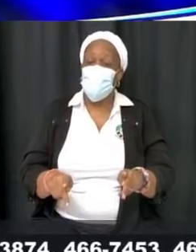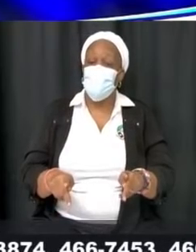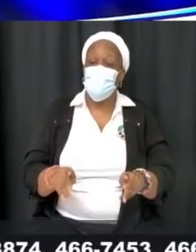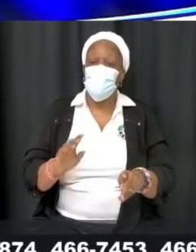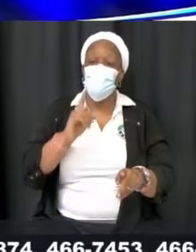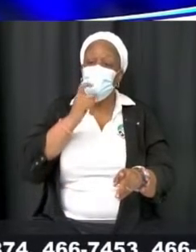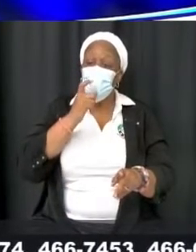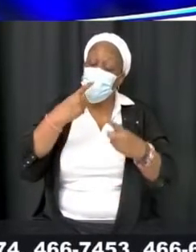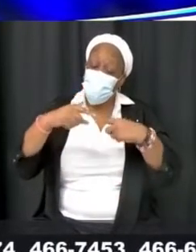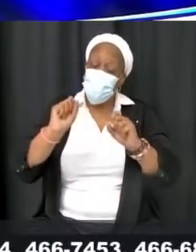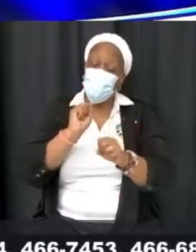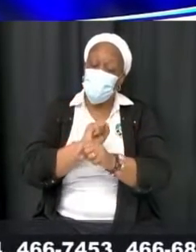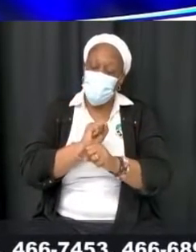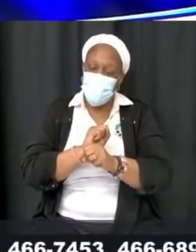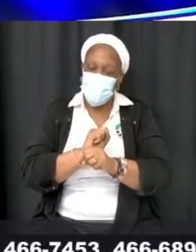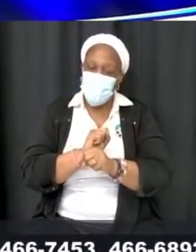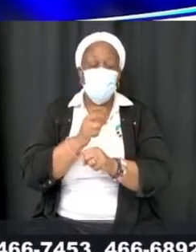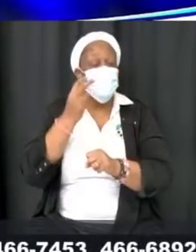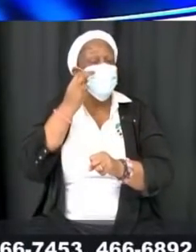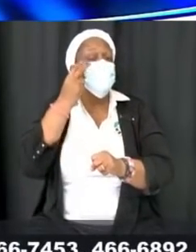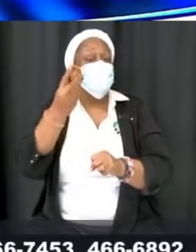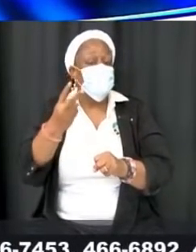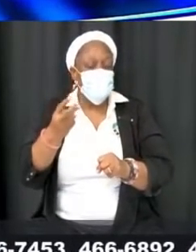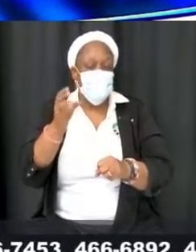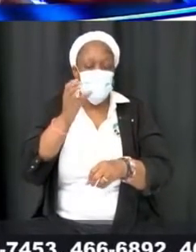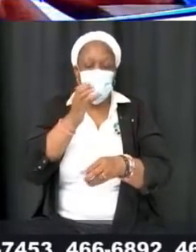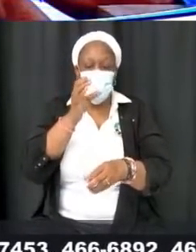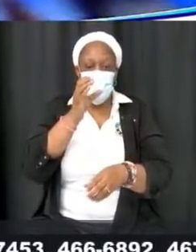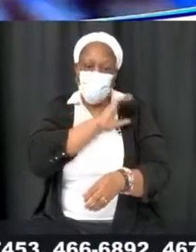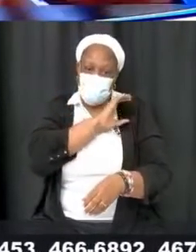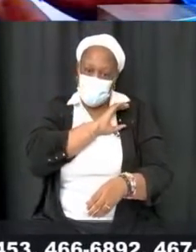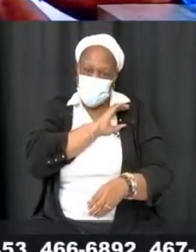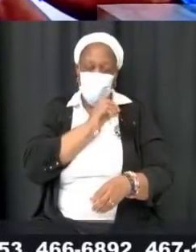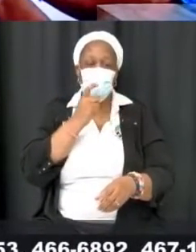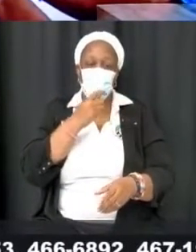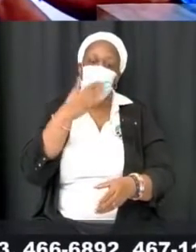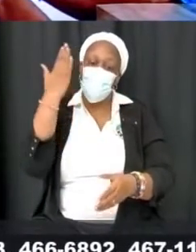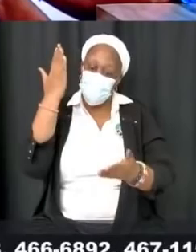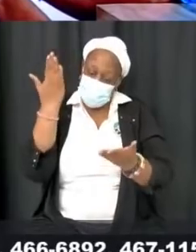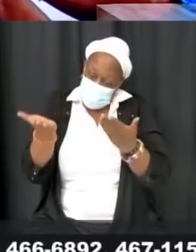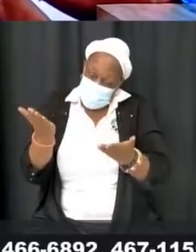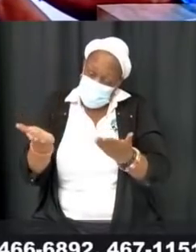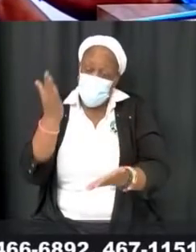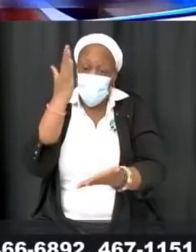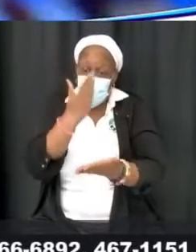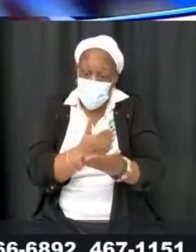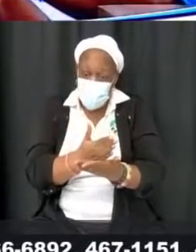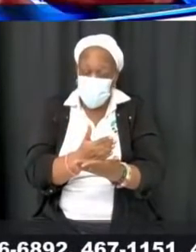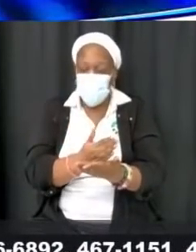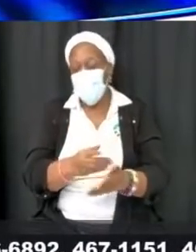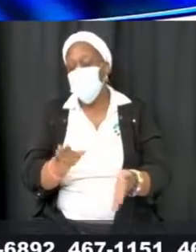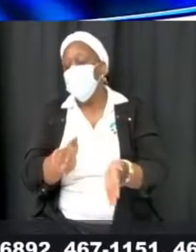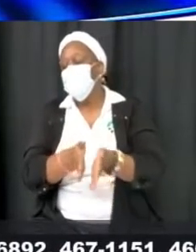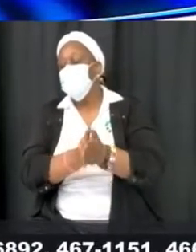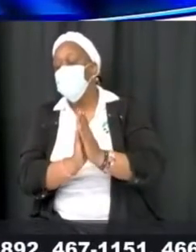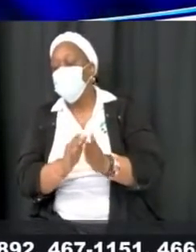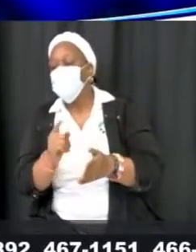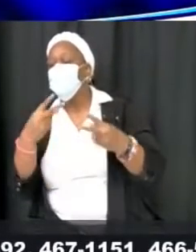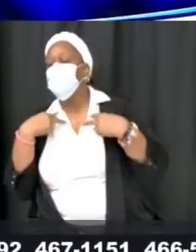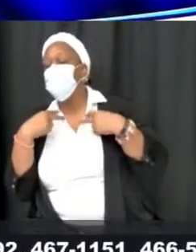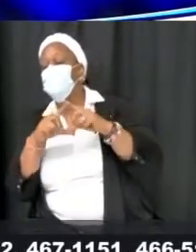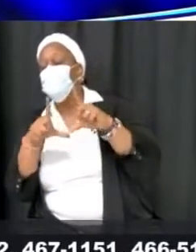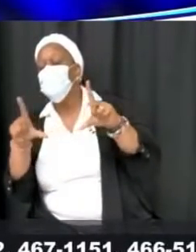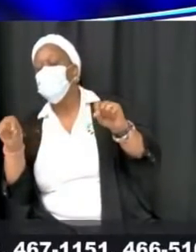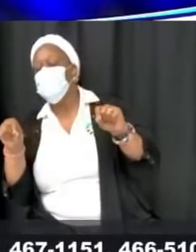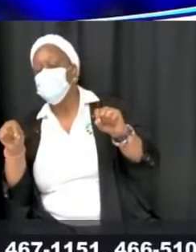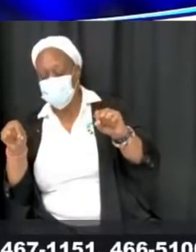checkpoints or police patrols who will stop you to verify that you are permitted to be out. We